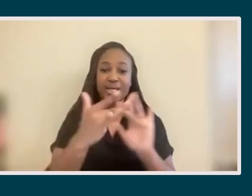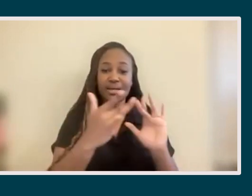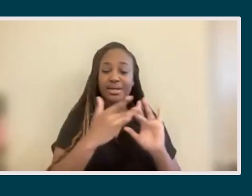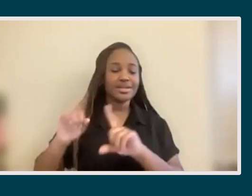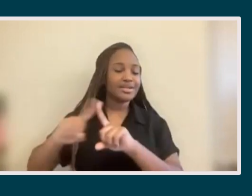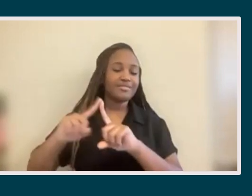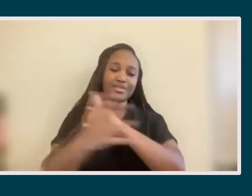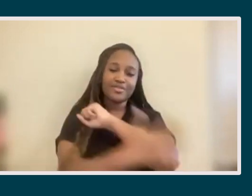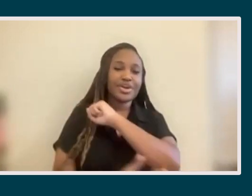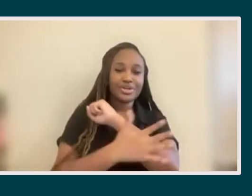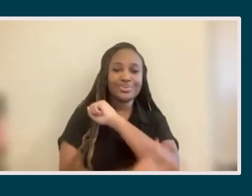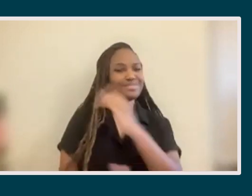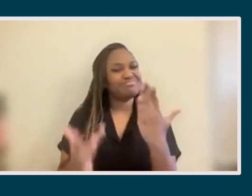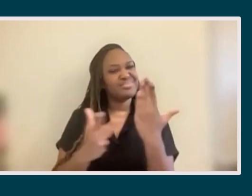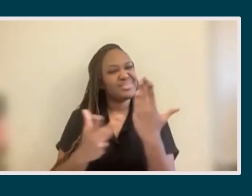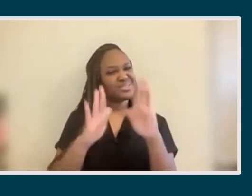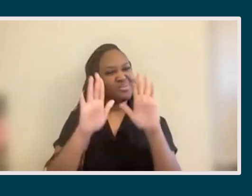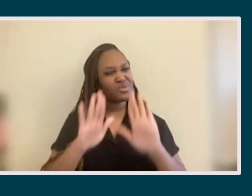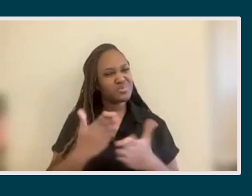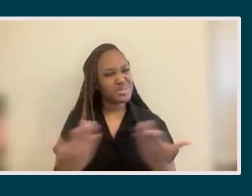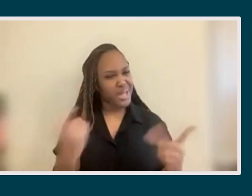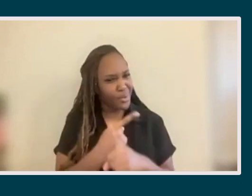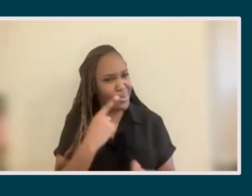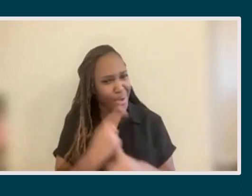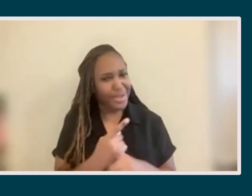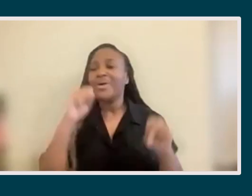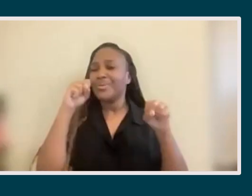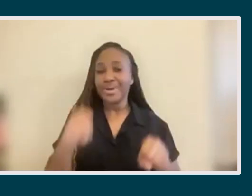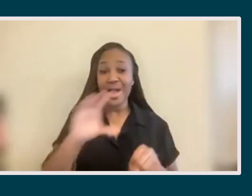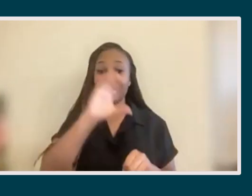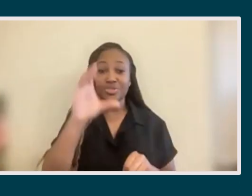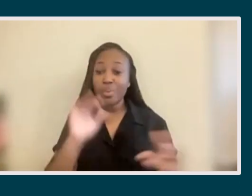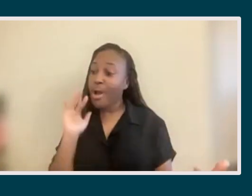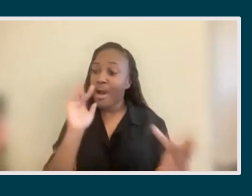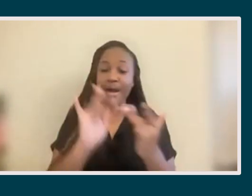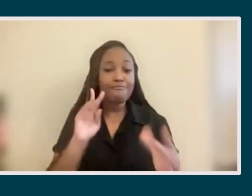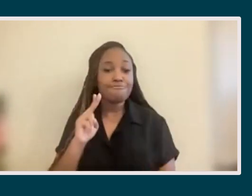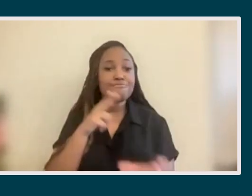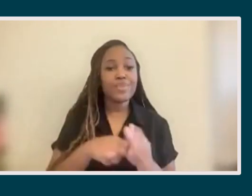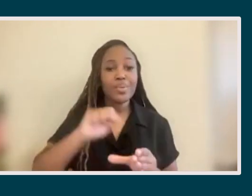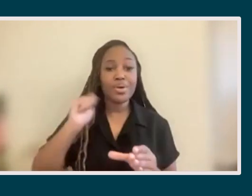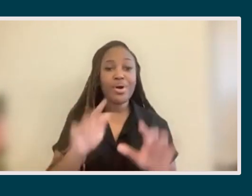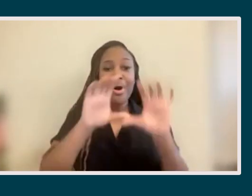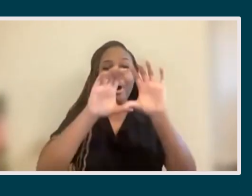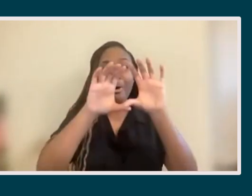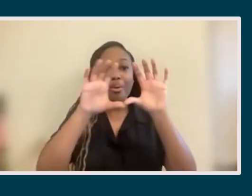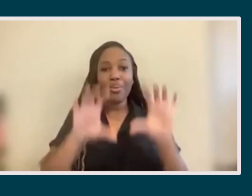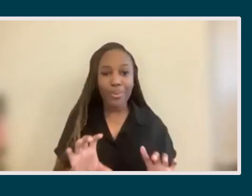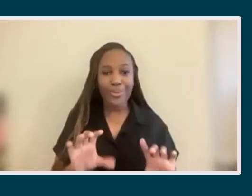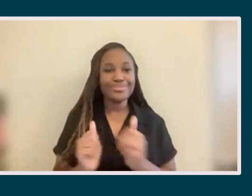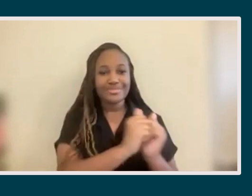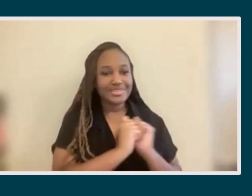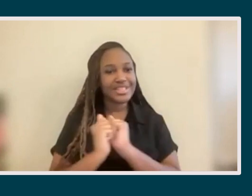isn't technology an amazing thing that we could just zoom in here and be in community together,